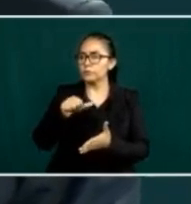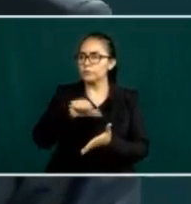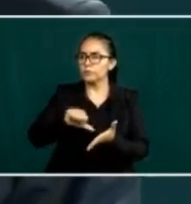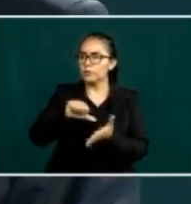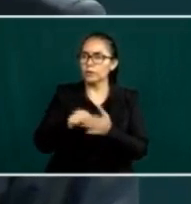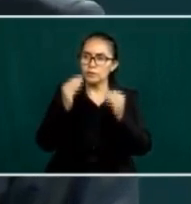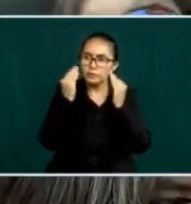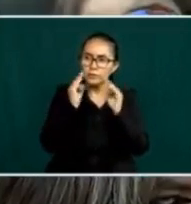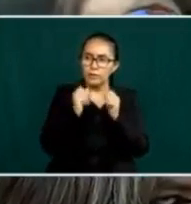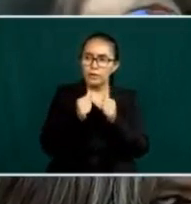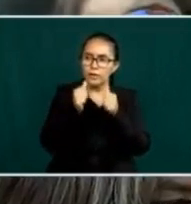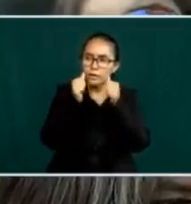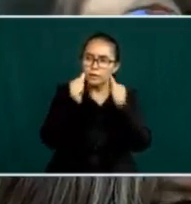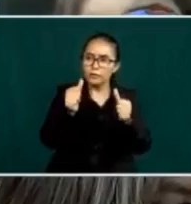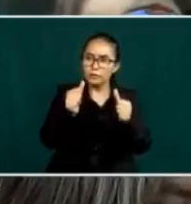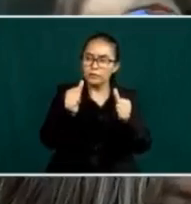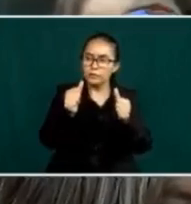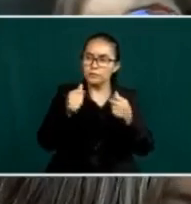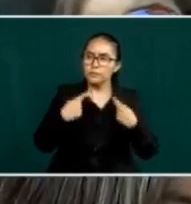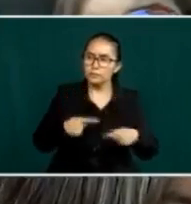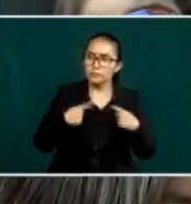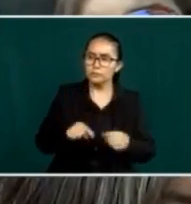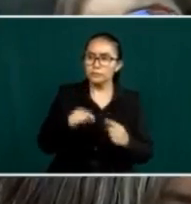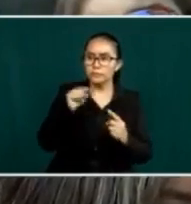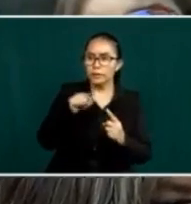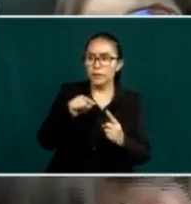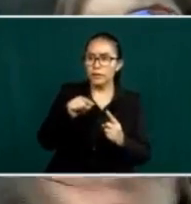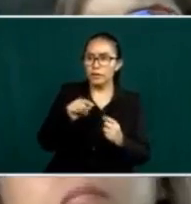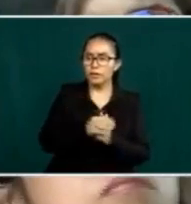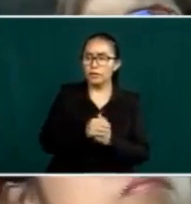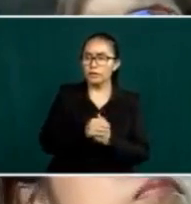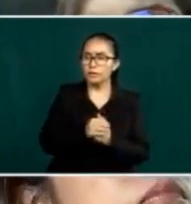So I took it to the Center of Attention for Victims.